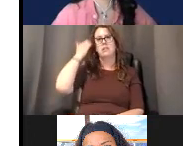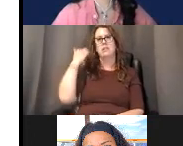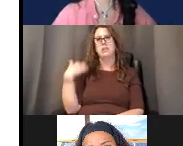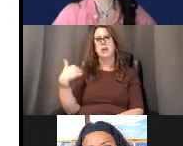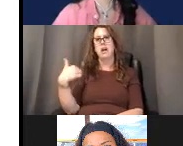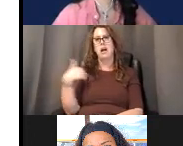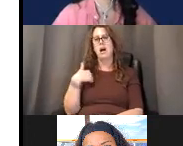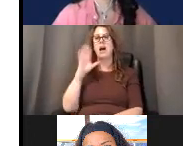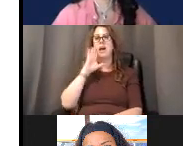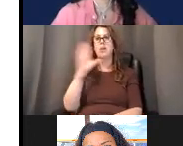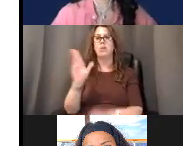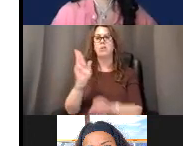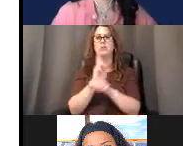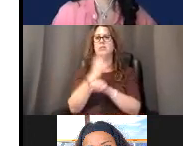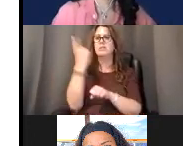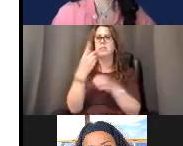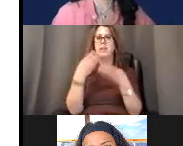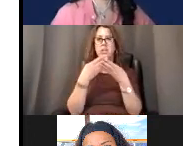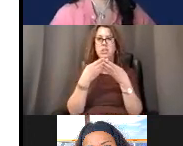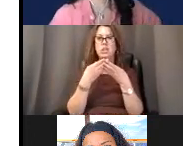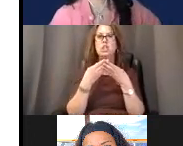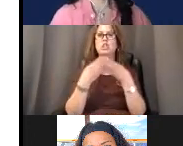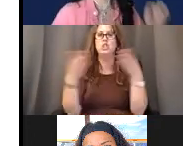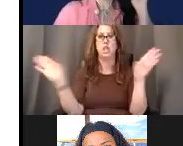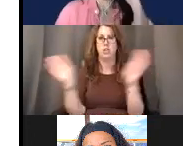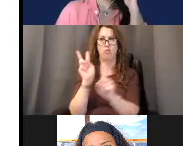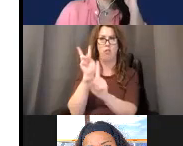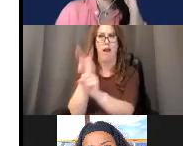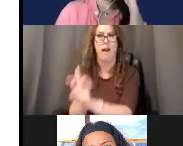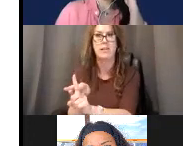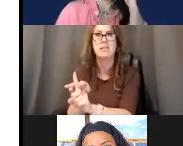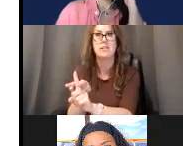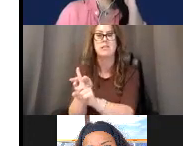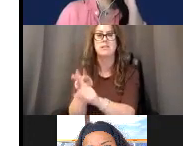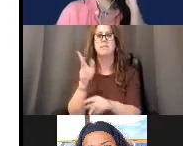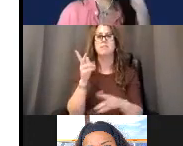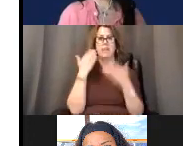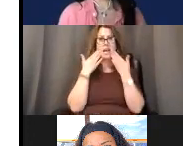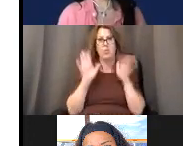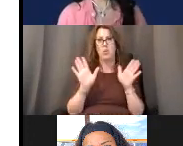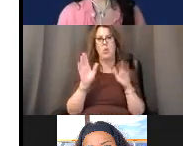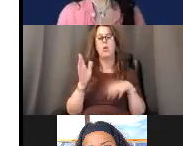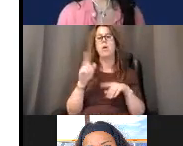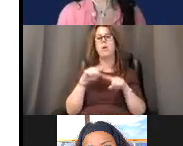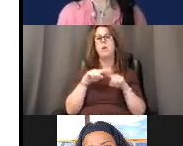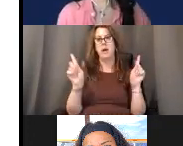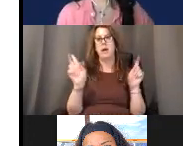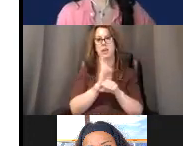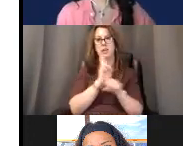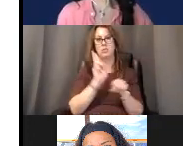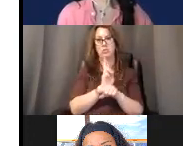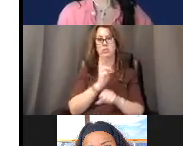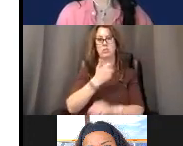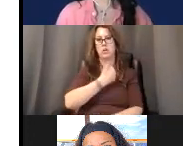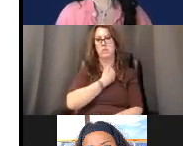to, but I don't know you and I cannot see all of you. But just from, I'll use my experience, as a person of color after